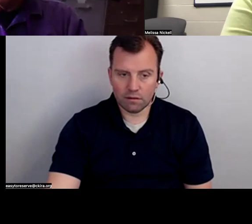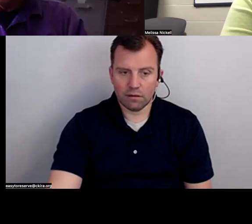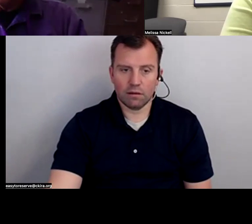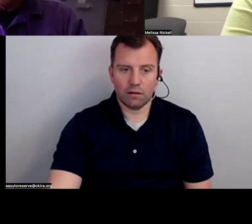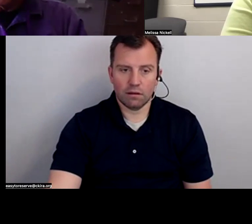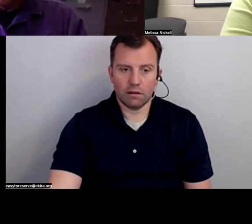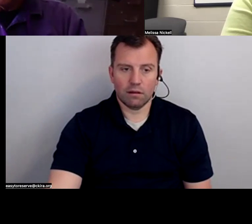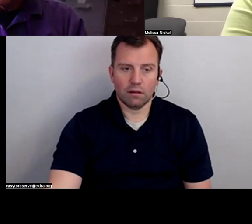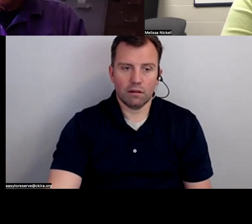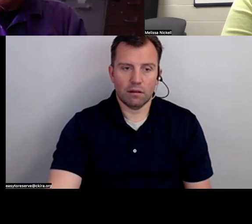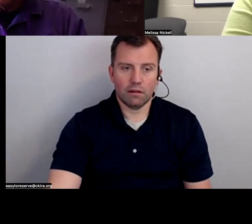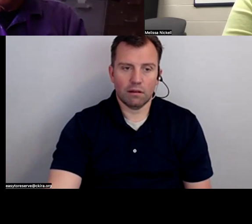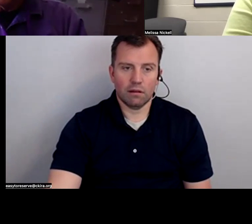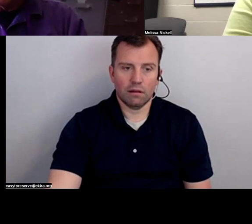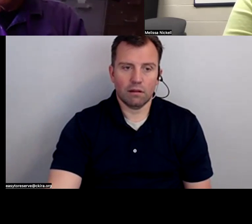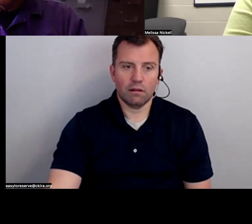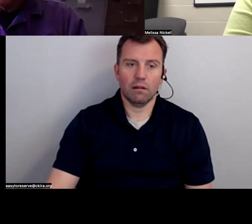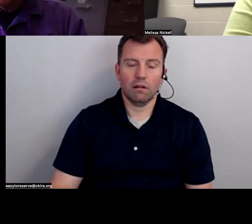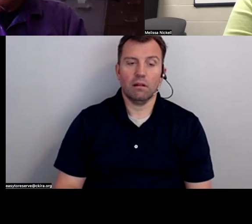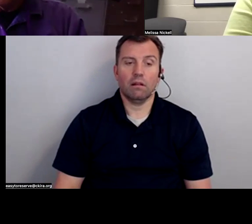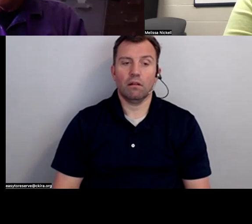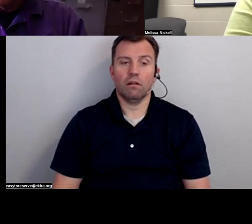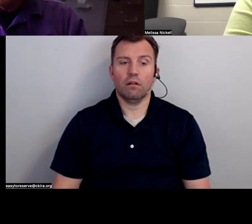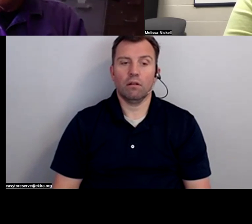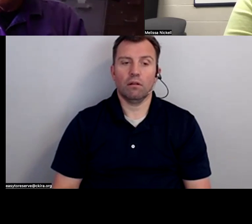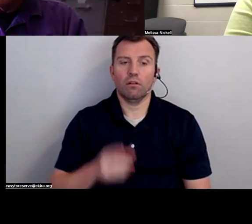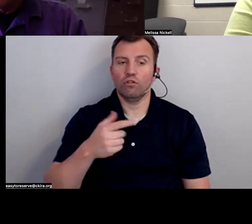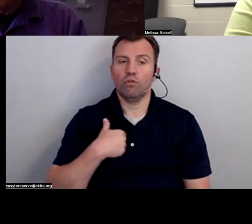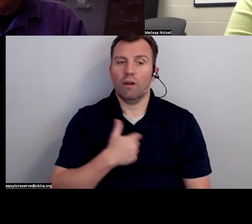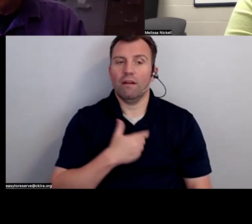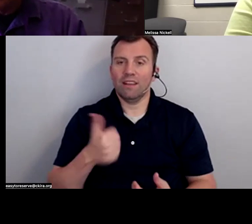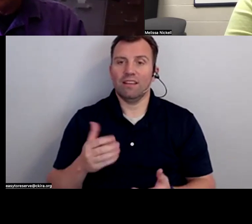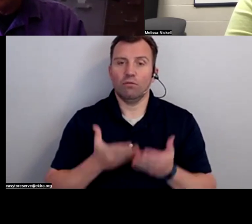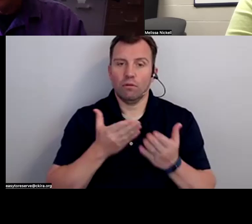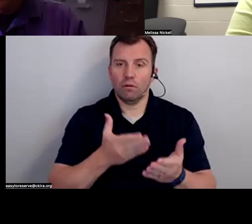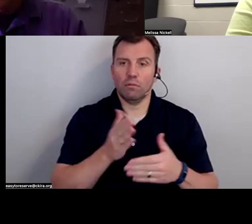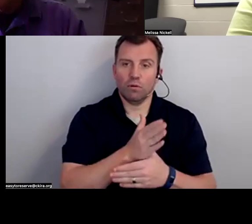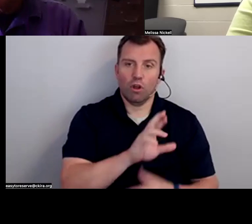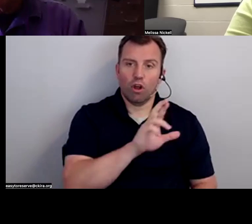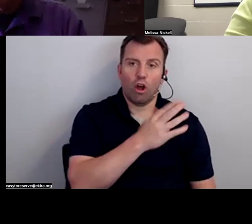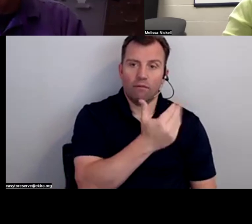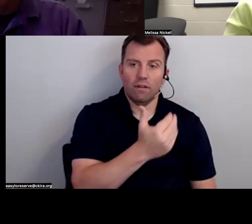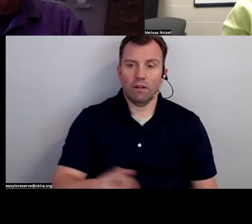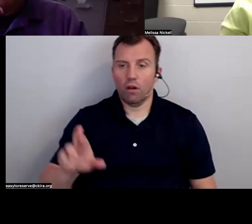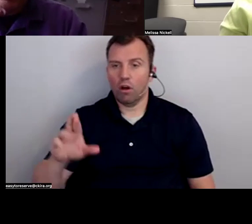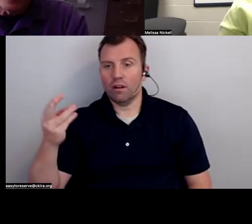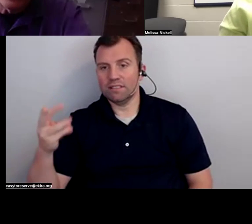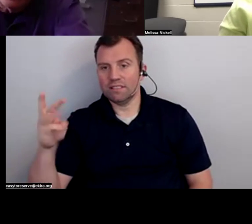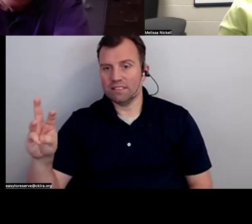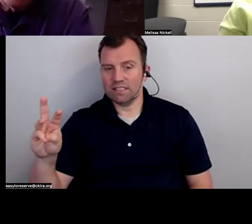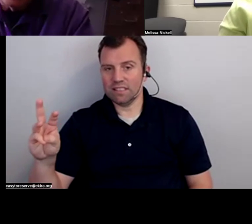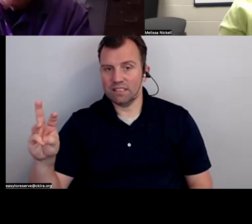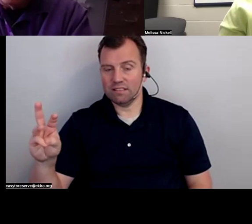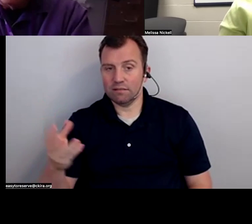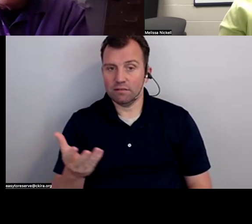All right, next question is asking if you have any recommendations about deciding between an R15 or the R16 mechanism.